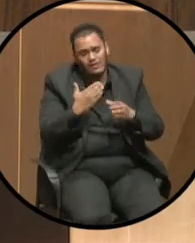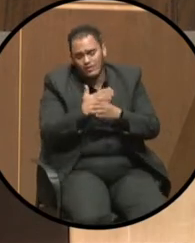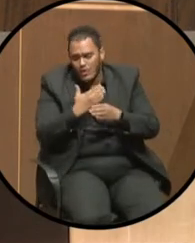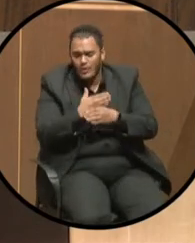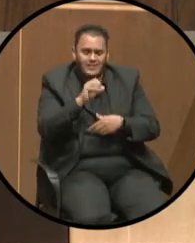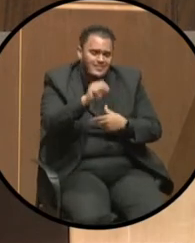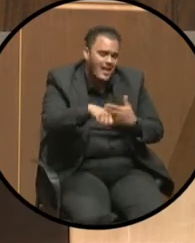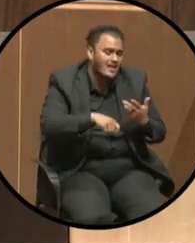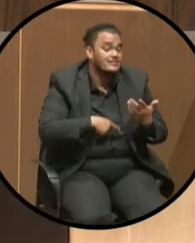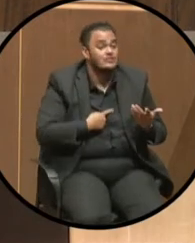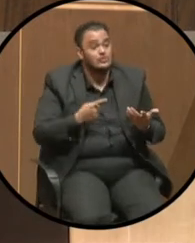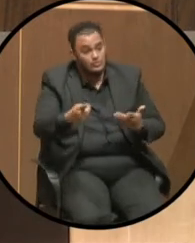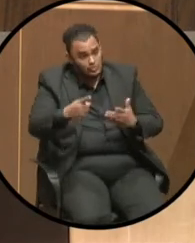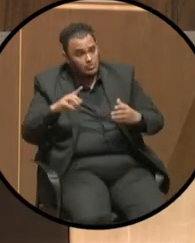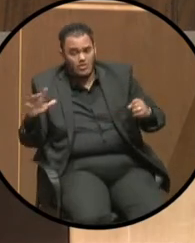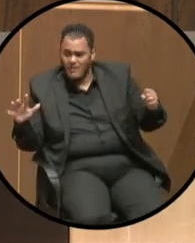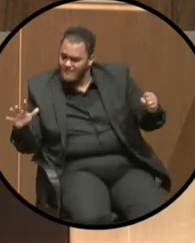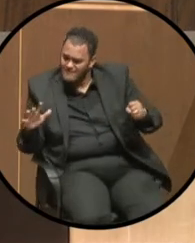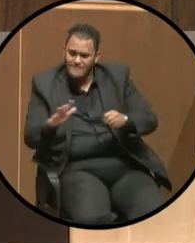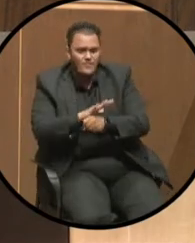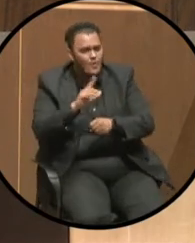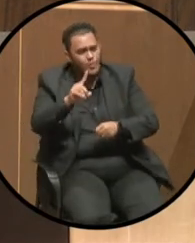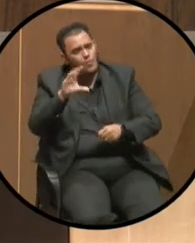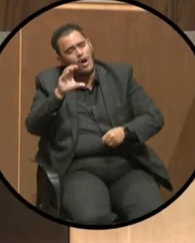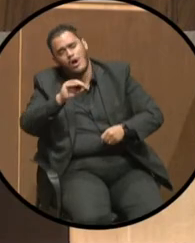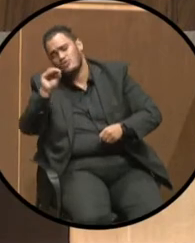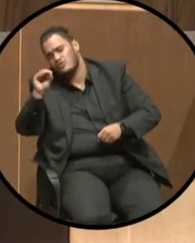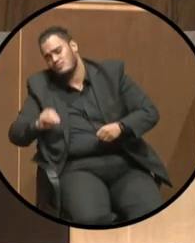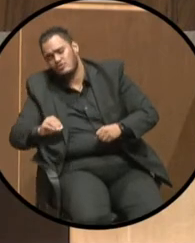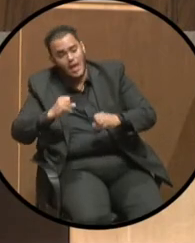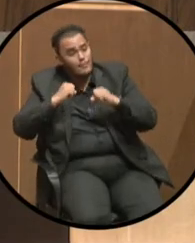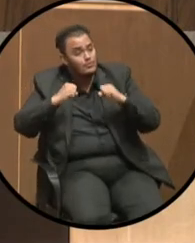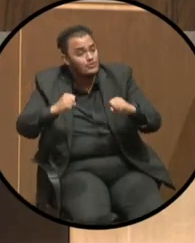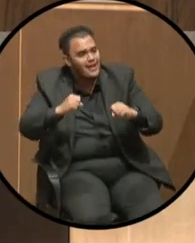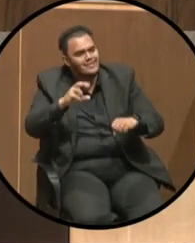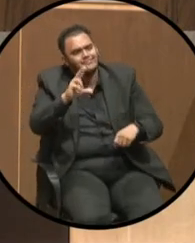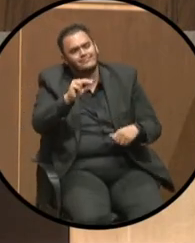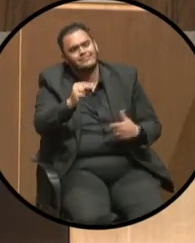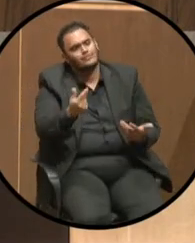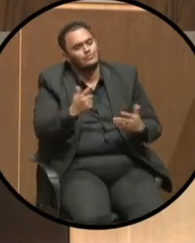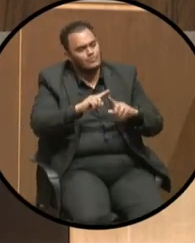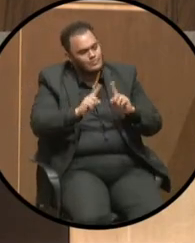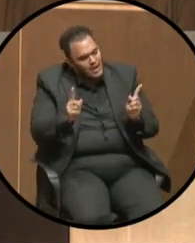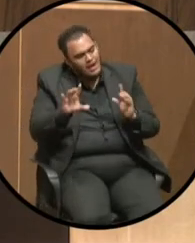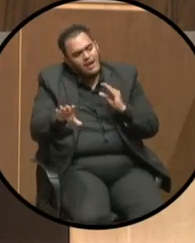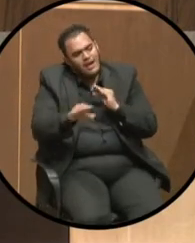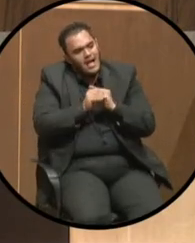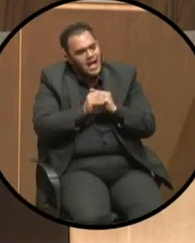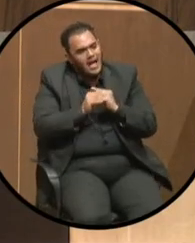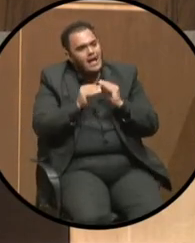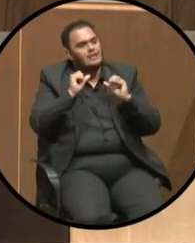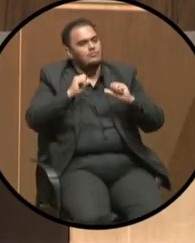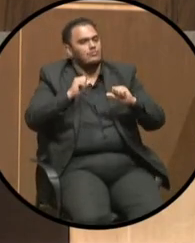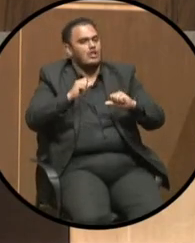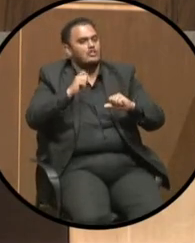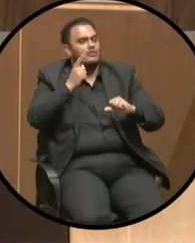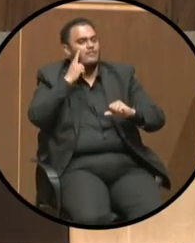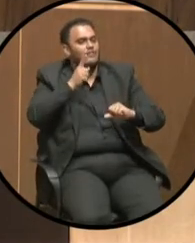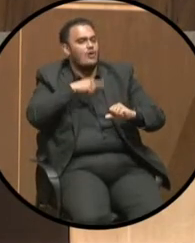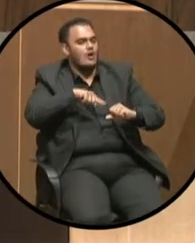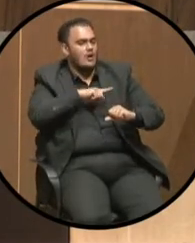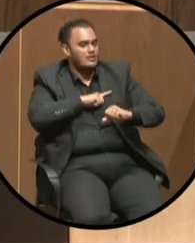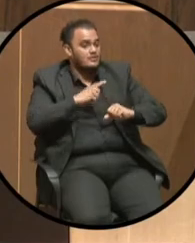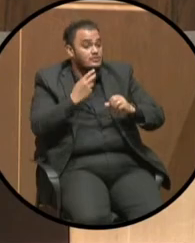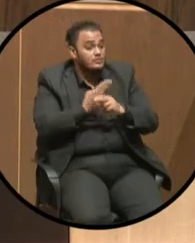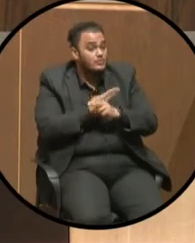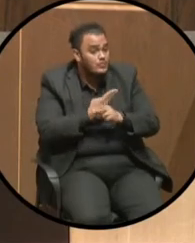foolproof? No, but they add an important layer of protection to those who wear them, and even greater protection when we all